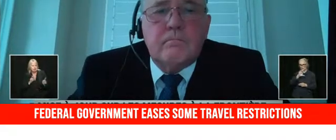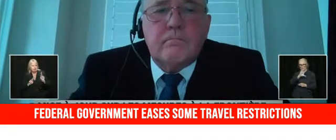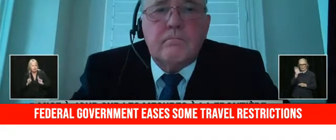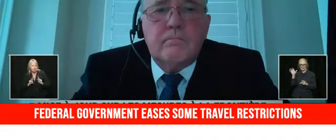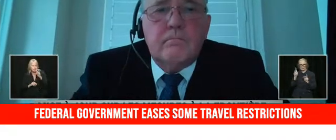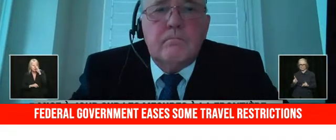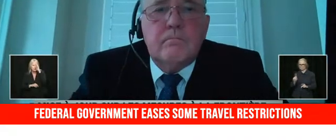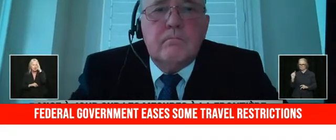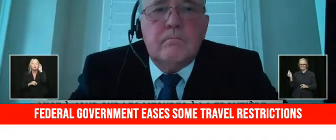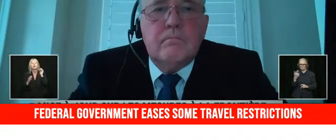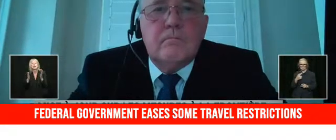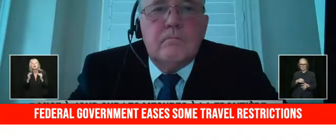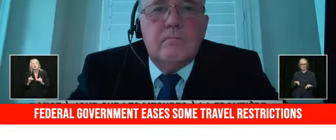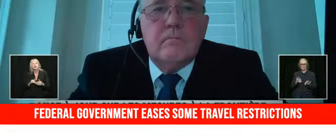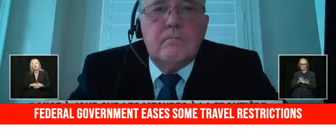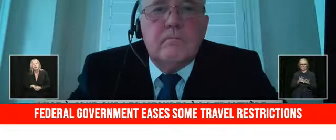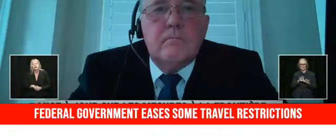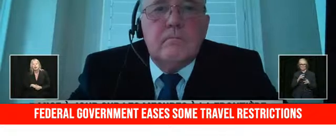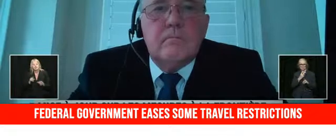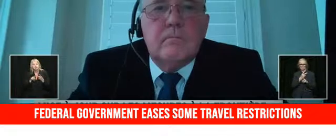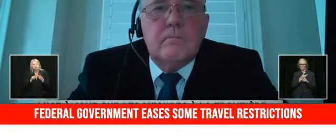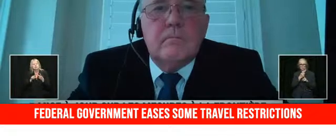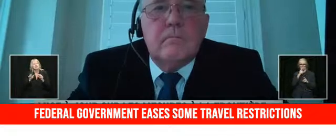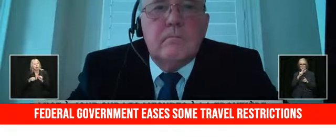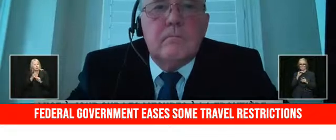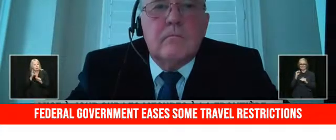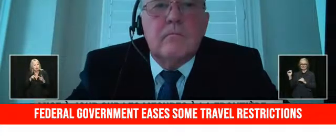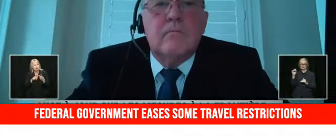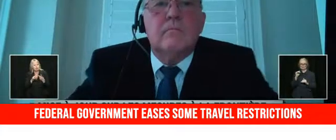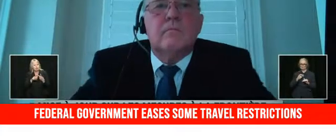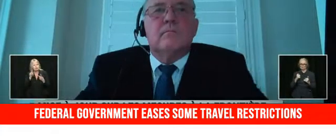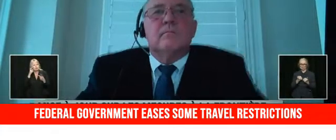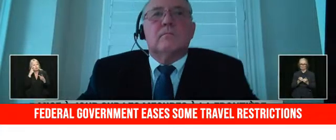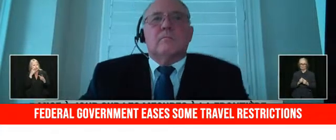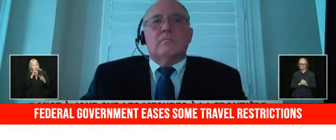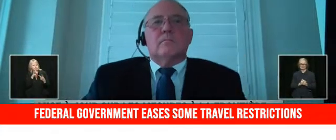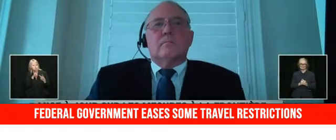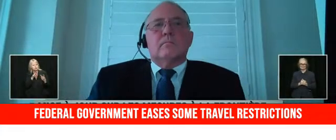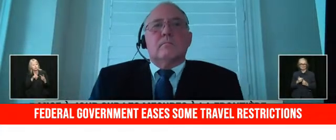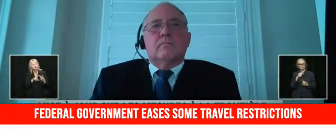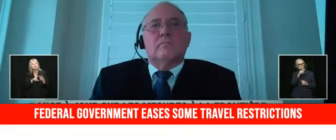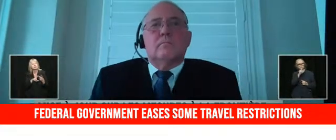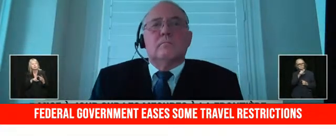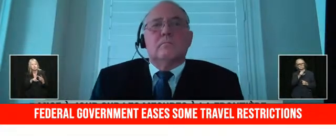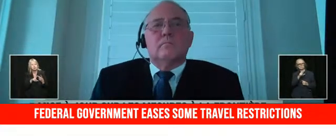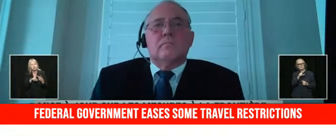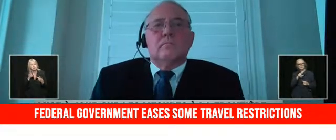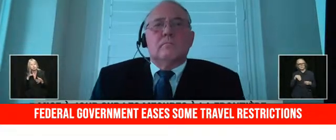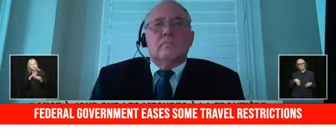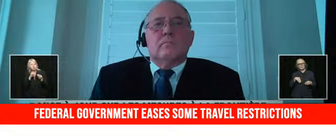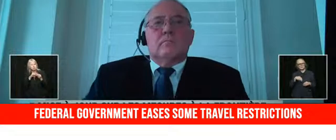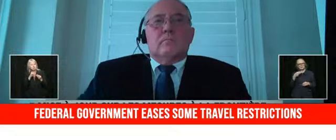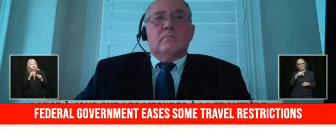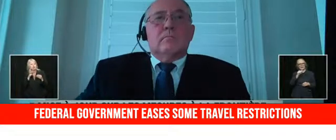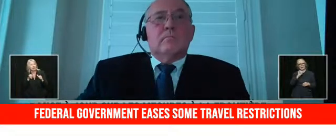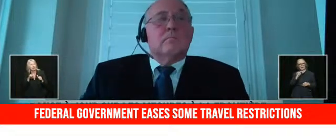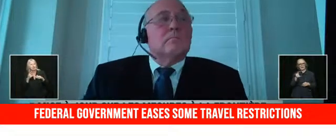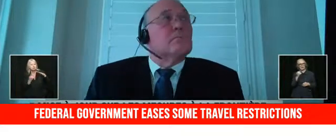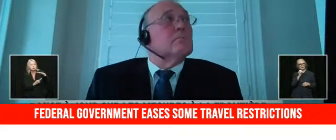I have a follow-up for Minister Haidu. You mentioned earlier the 14-day quarantine and the reasoning behind